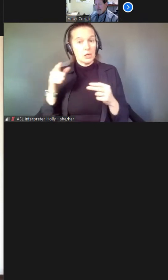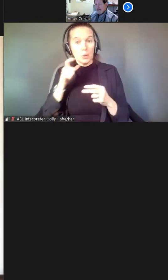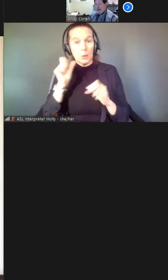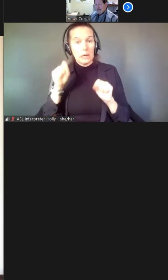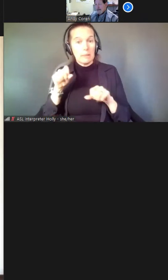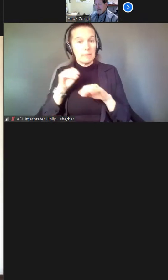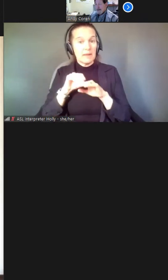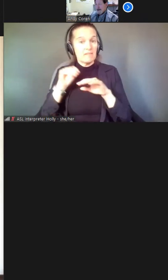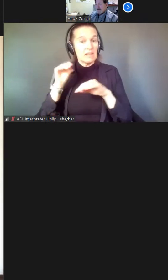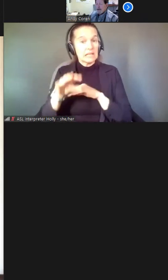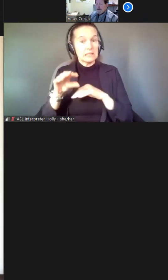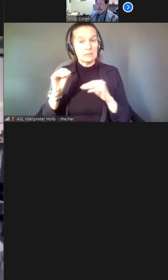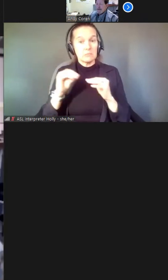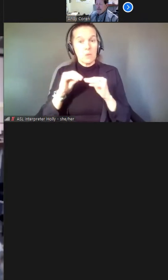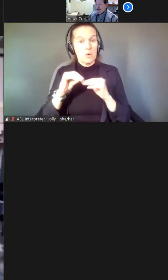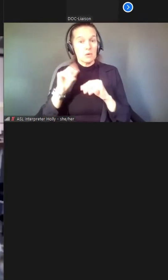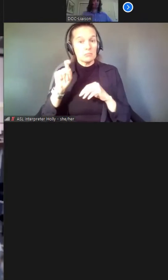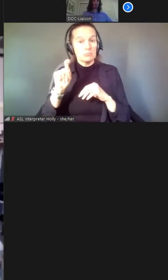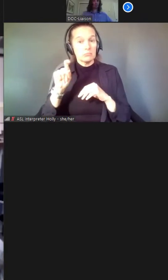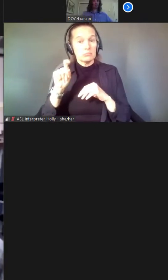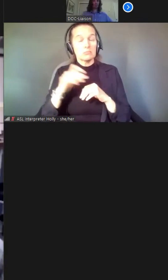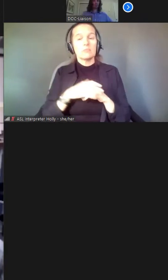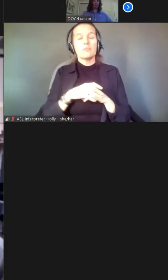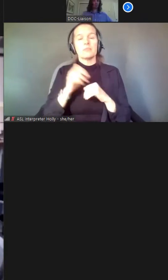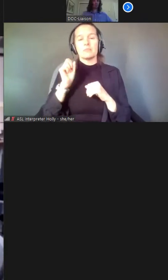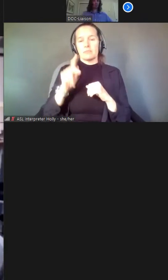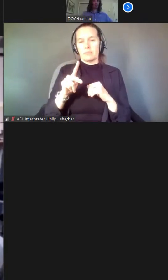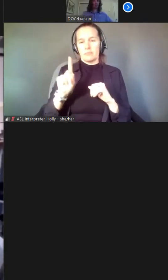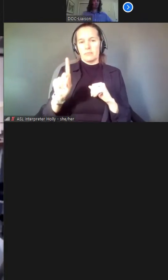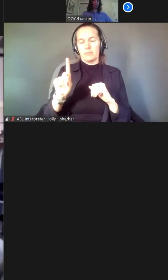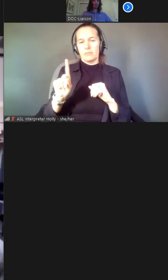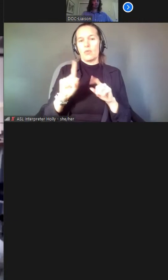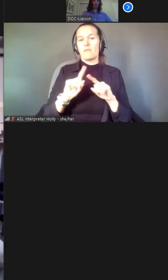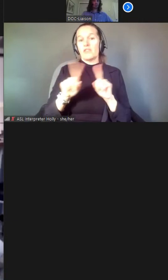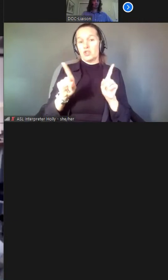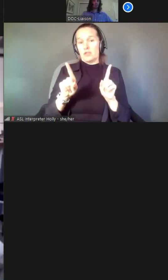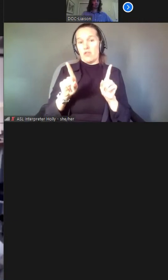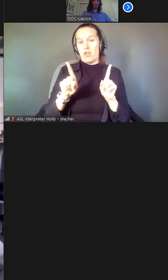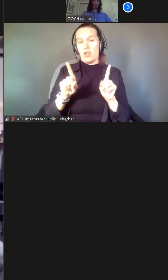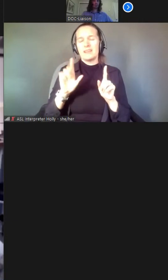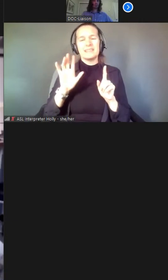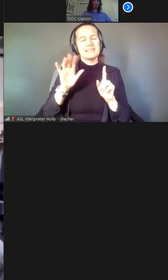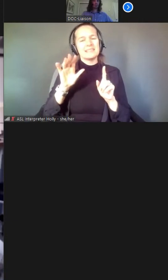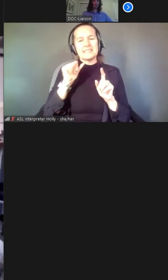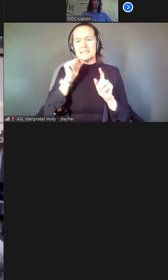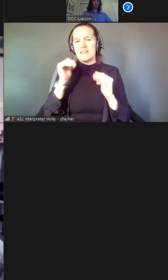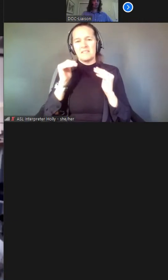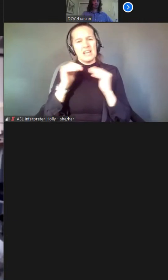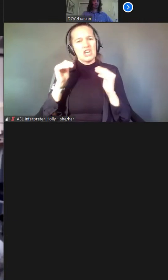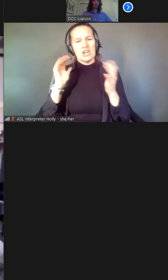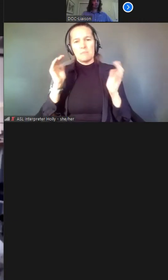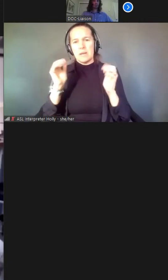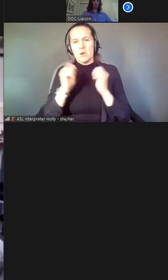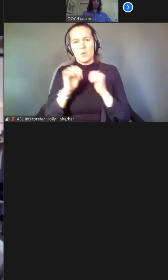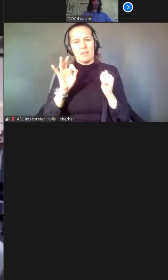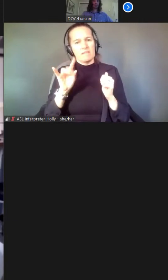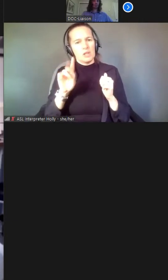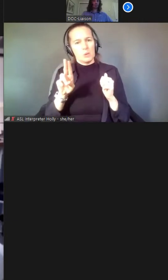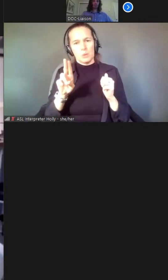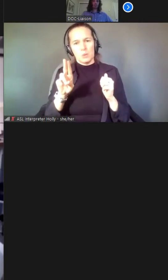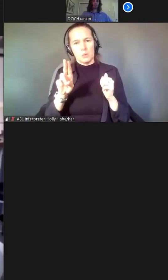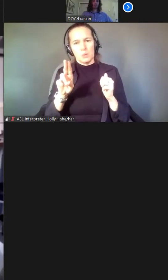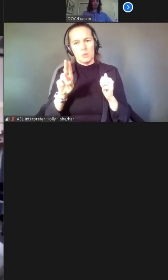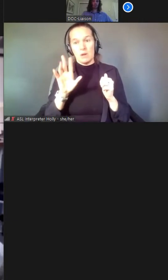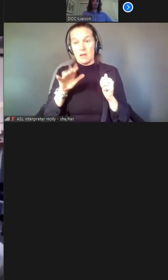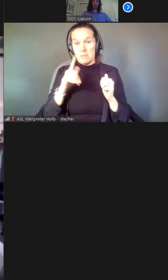more? Well, first of all, it's probably not fair to compare it to the flu, which in a